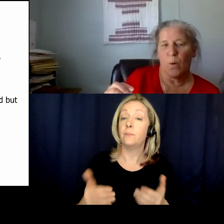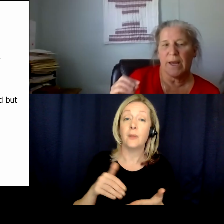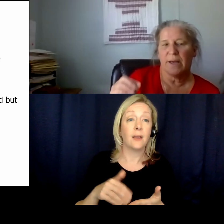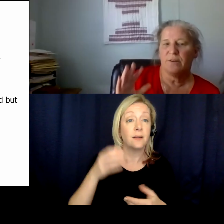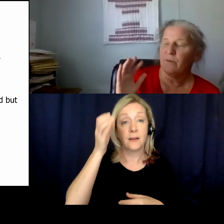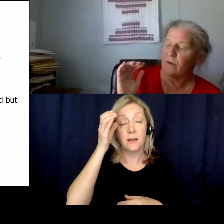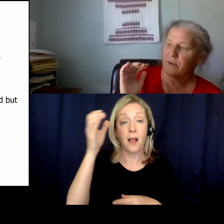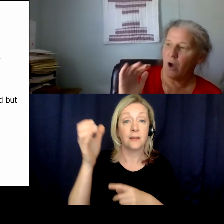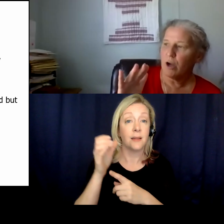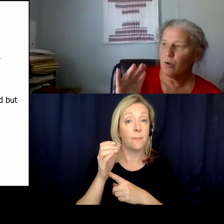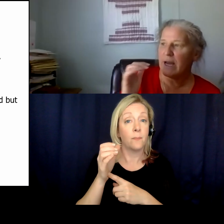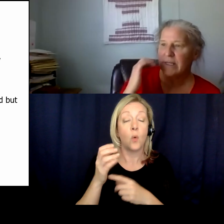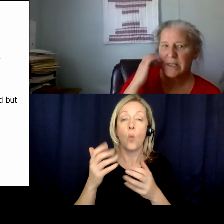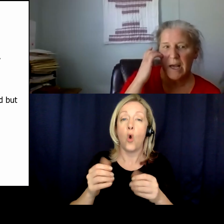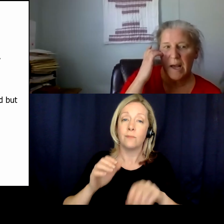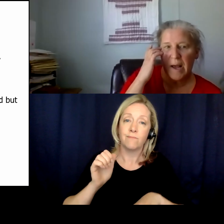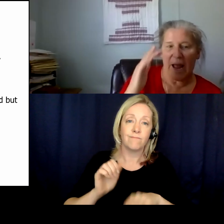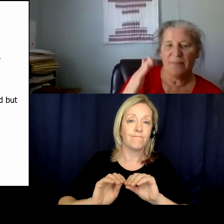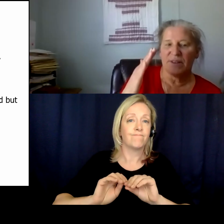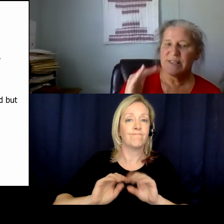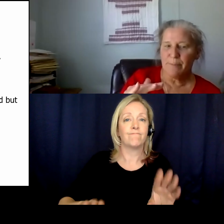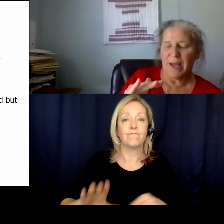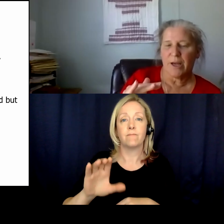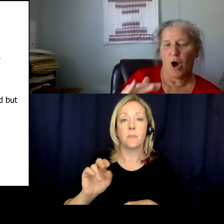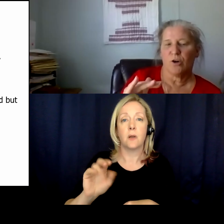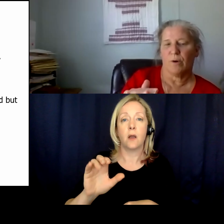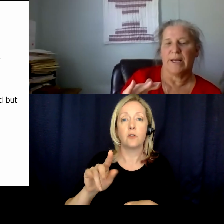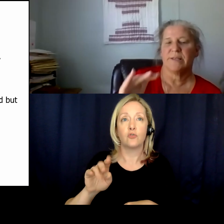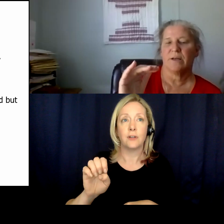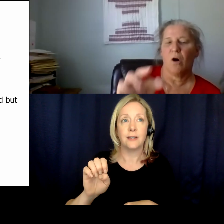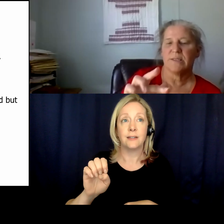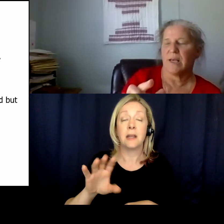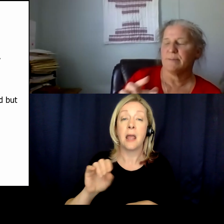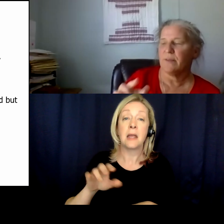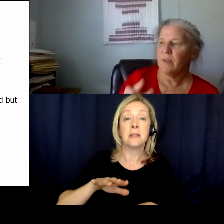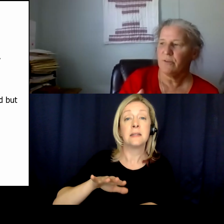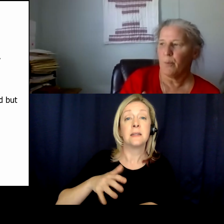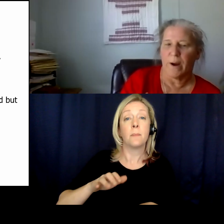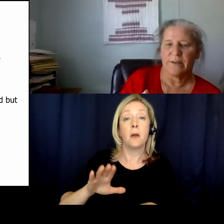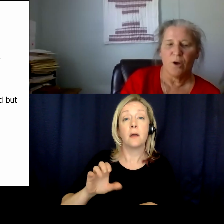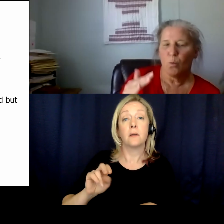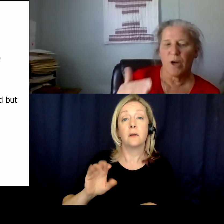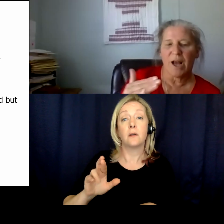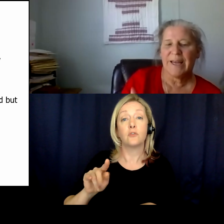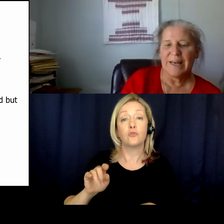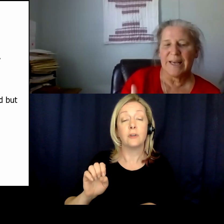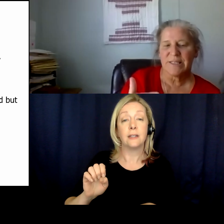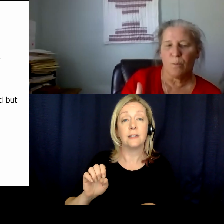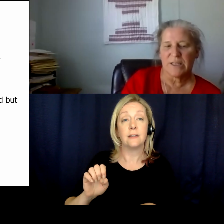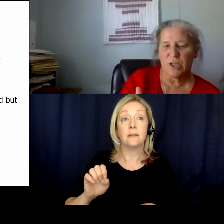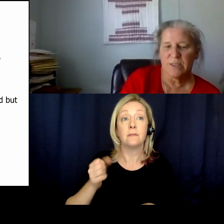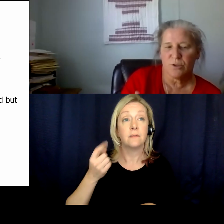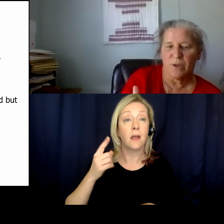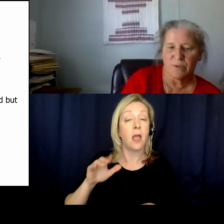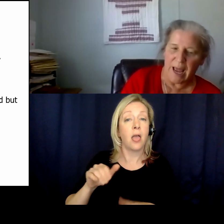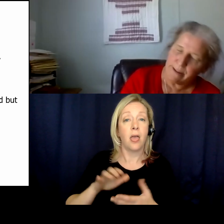we're going into those concrete and the semi-concrete concepts at this point. We're not getting so